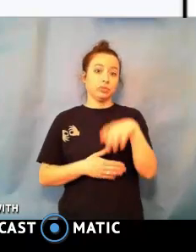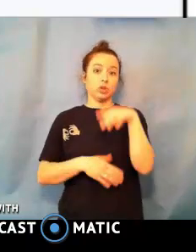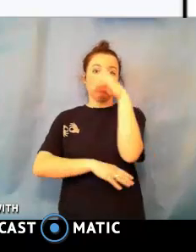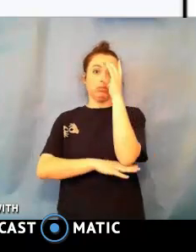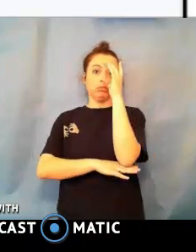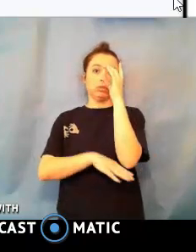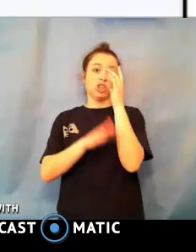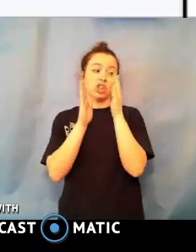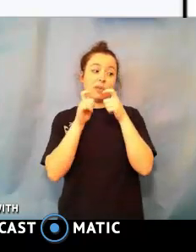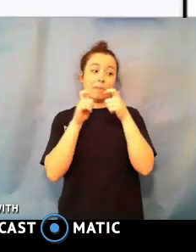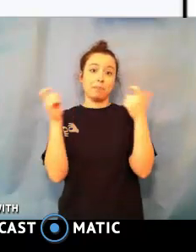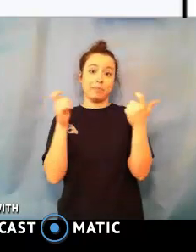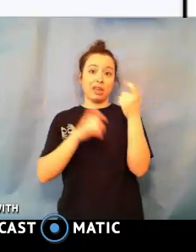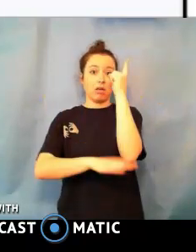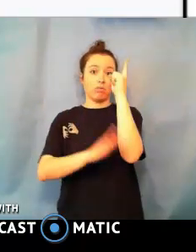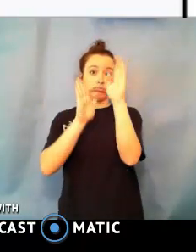Now our clocks match.